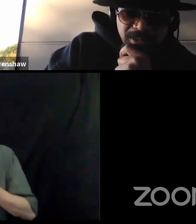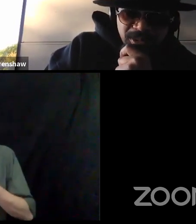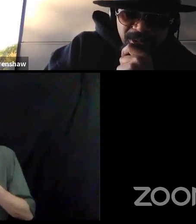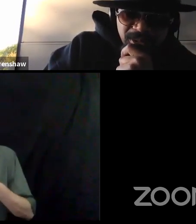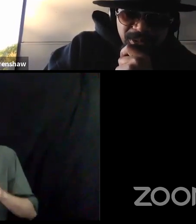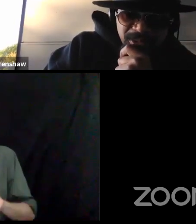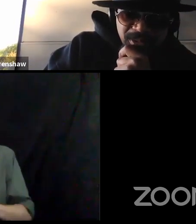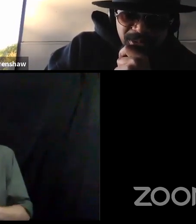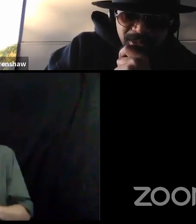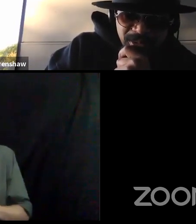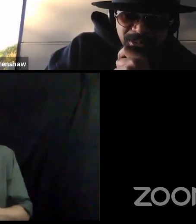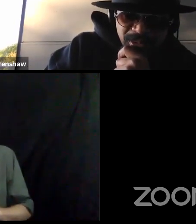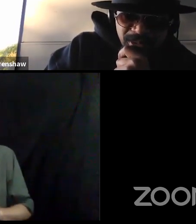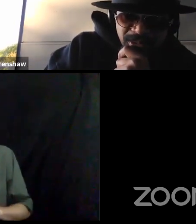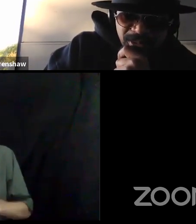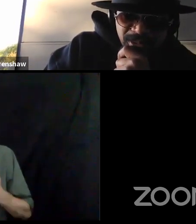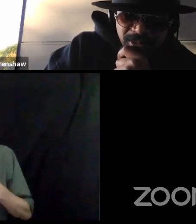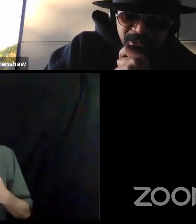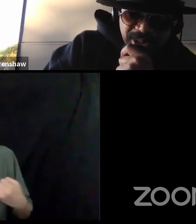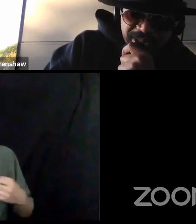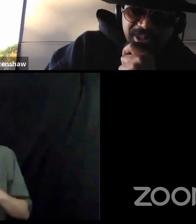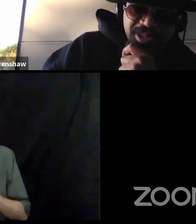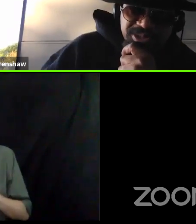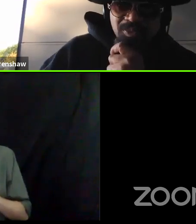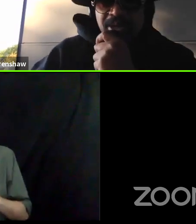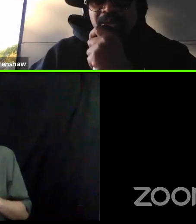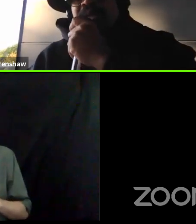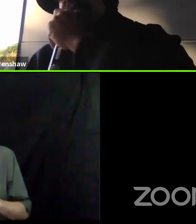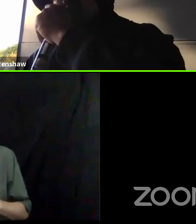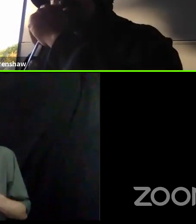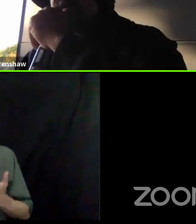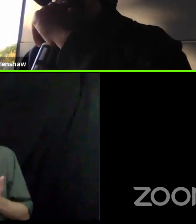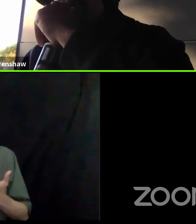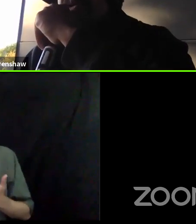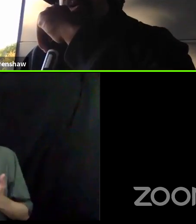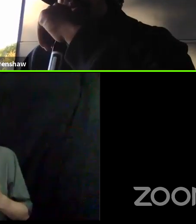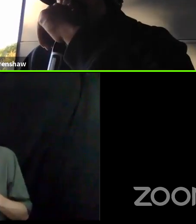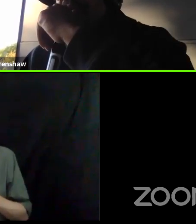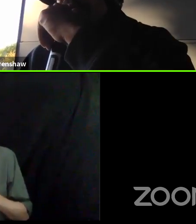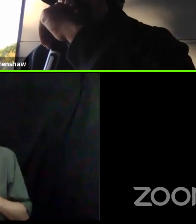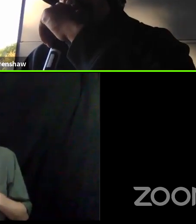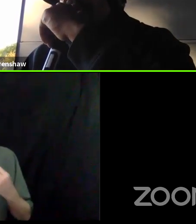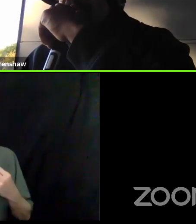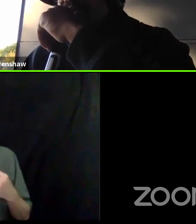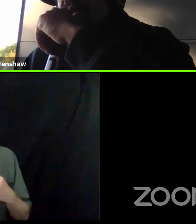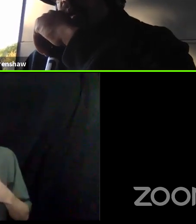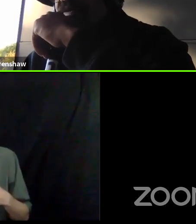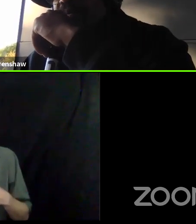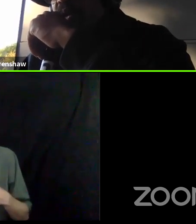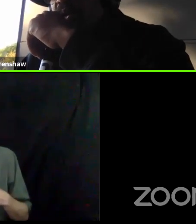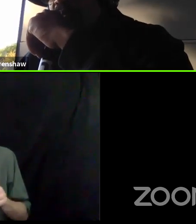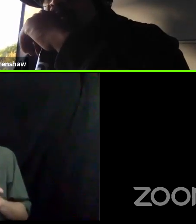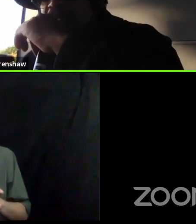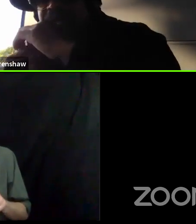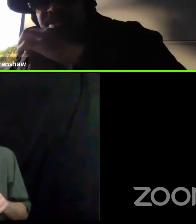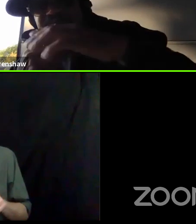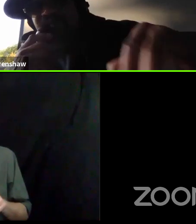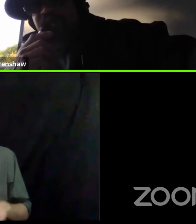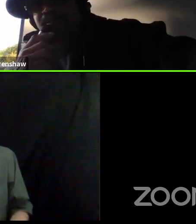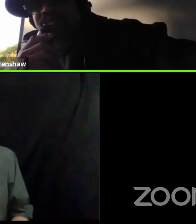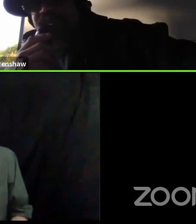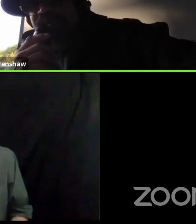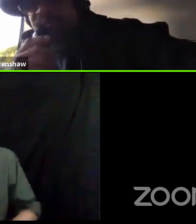the physical wire going into your computer? It could. So why don't I undo this microphone and just go off of my onboard mic